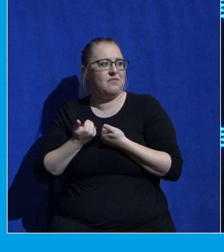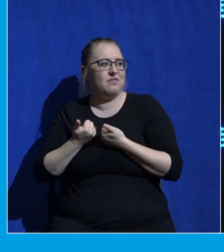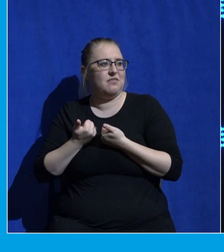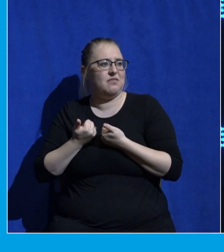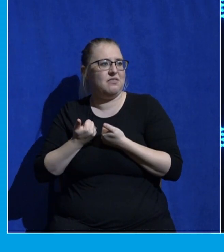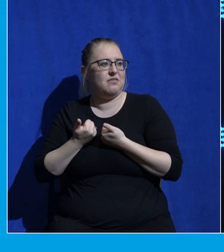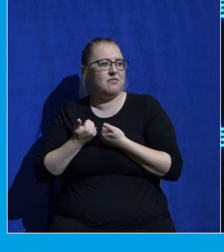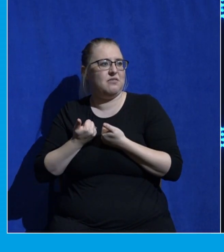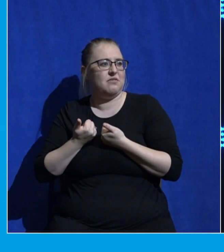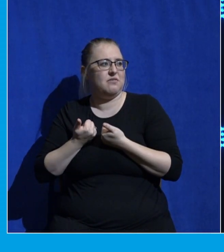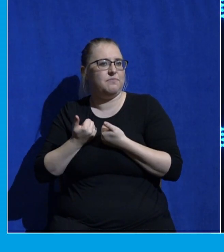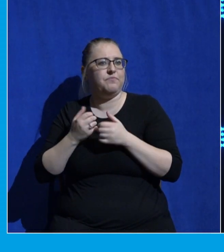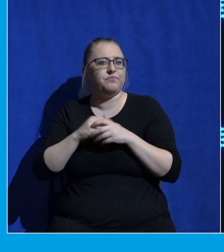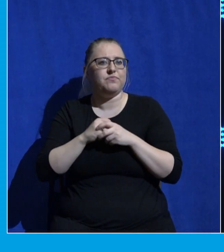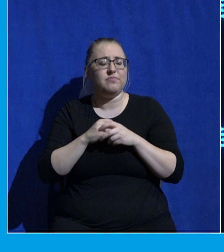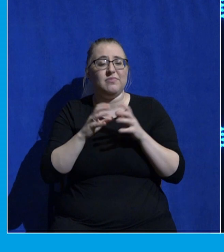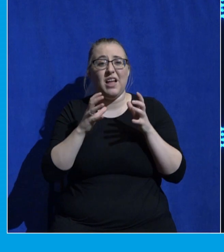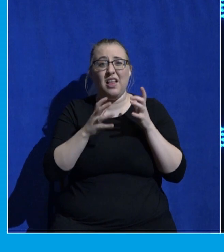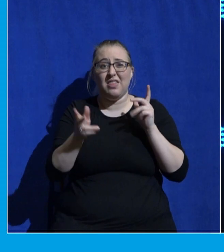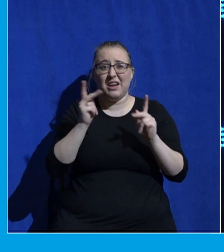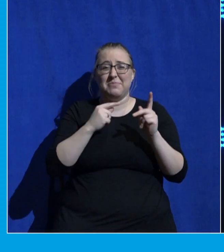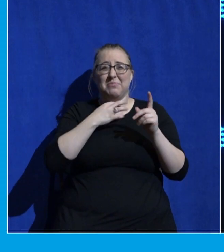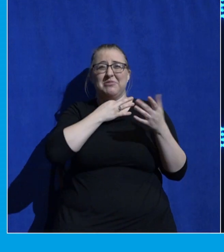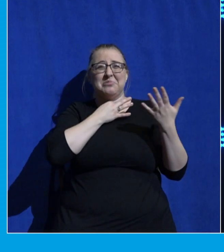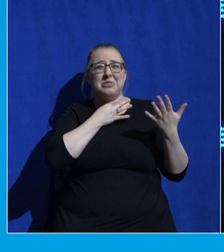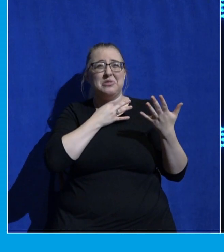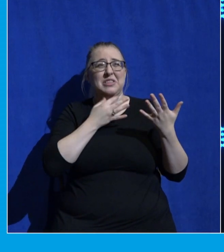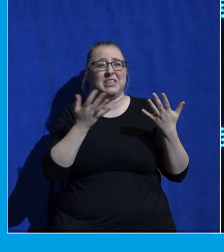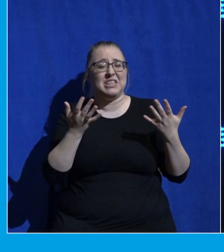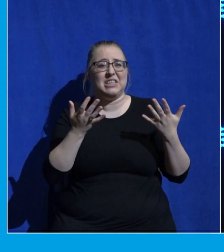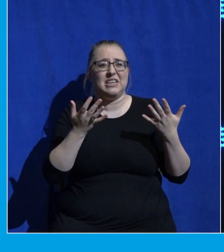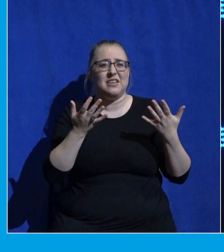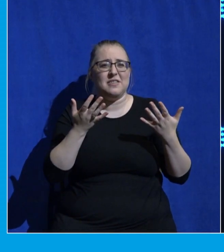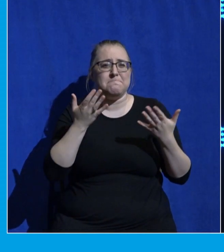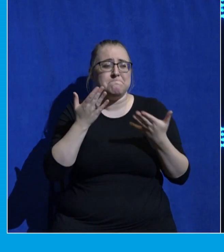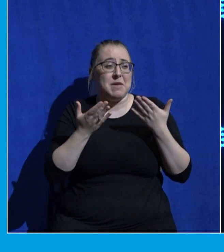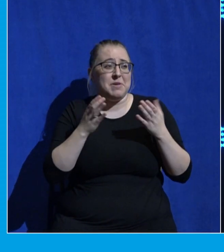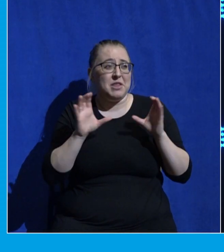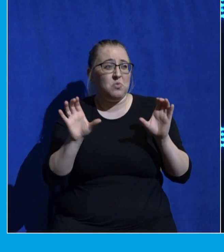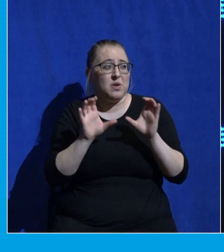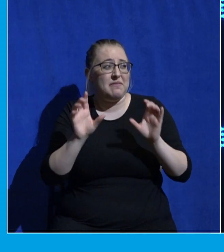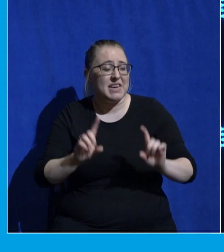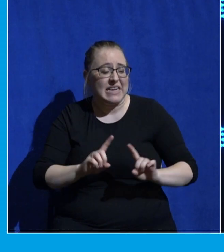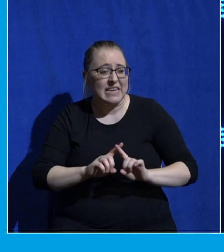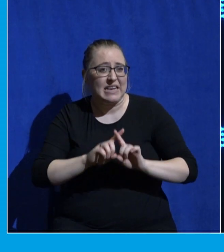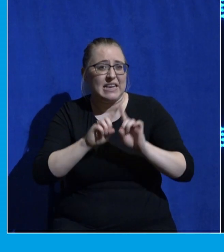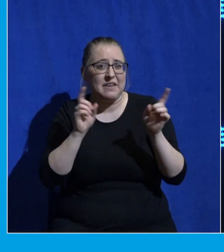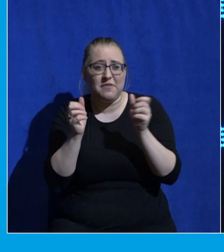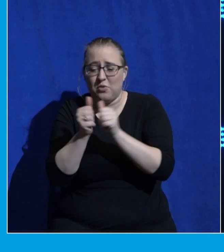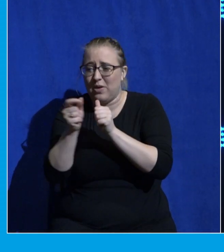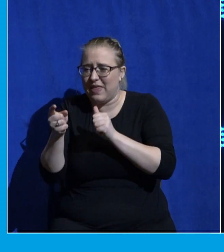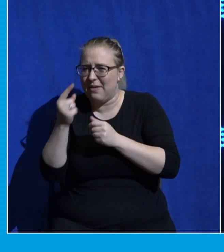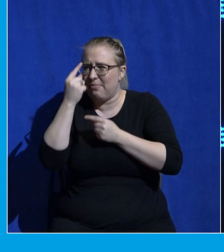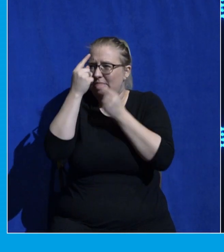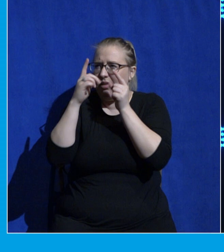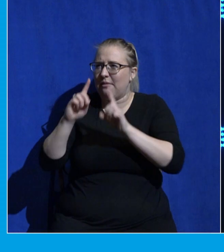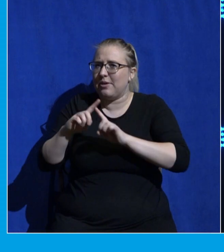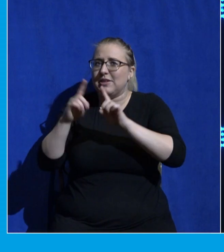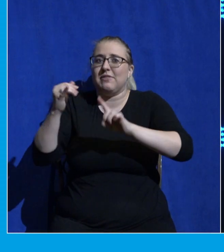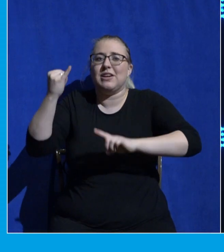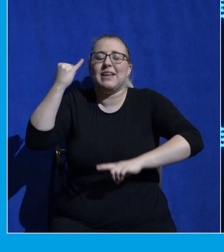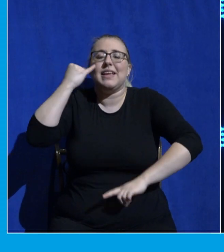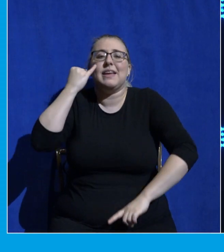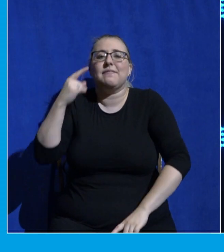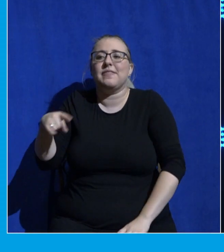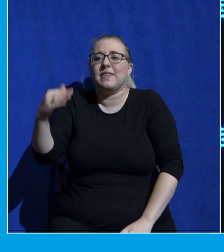And there was a lot of people wondering how they might have treated him differently and thought about him differently if they